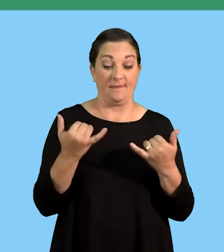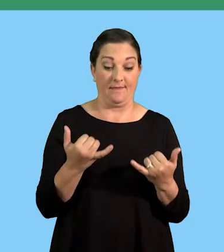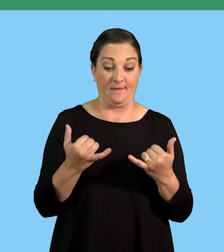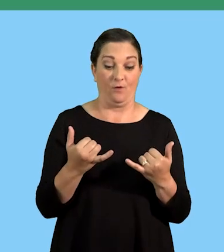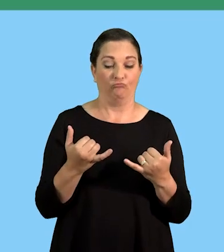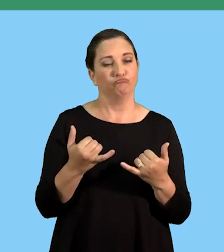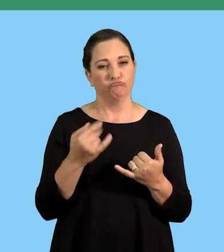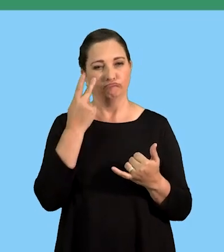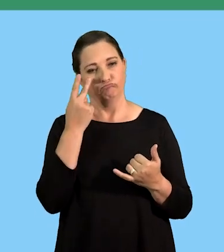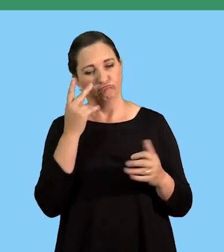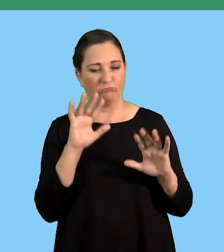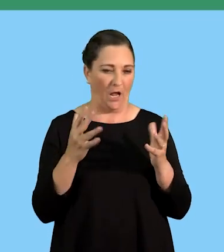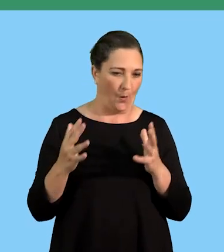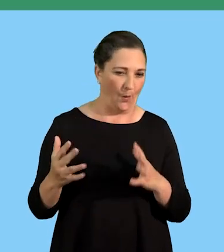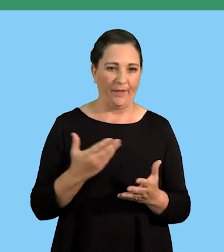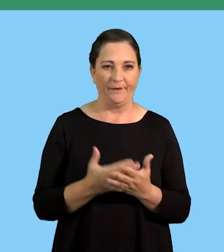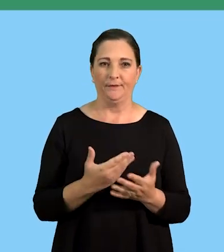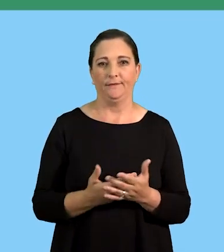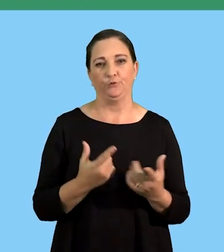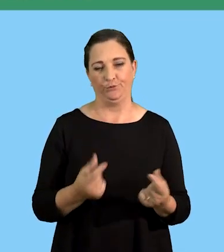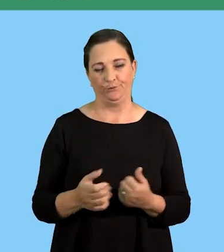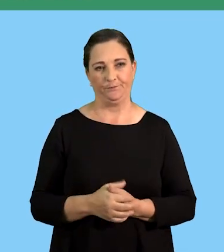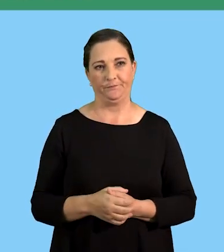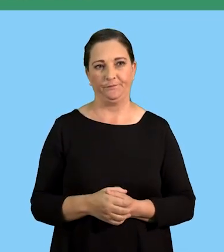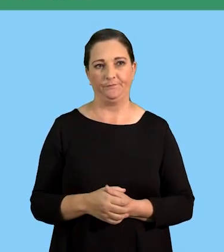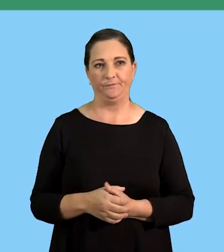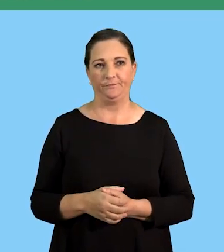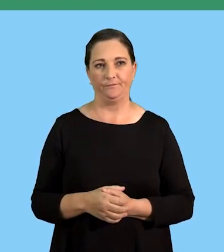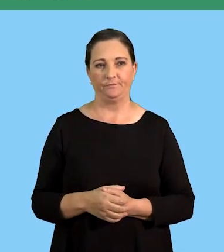see how this would be